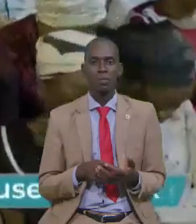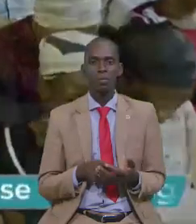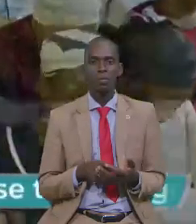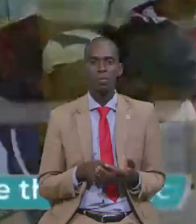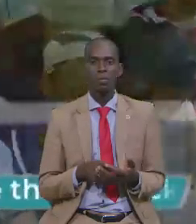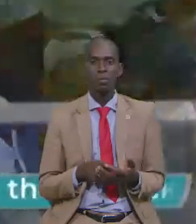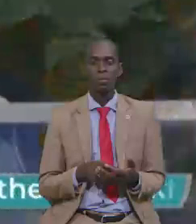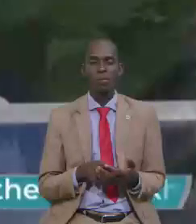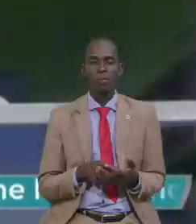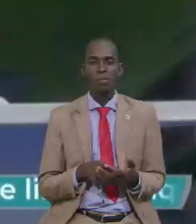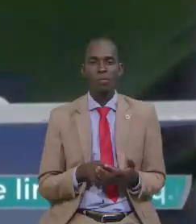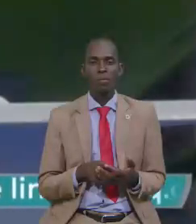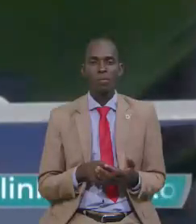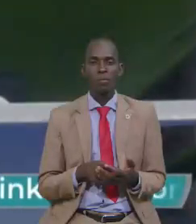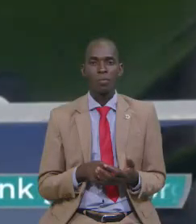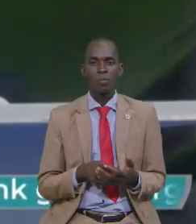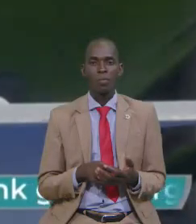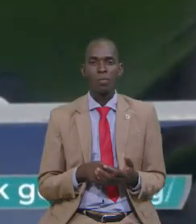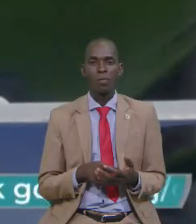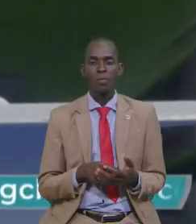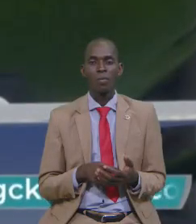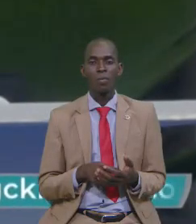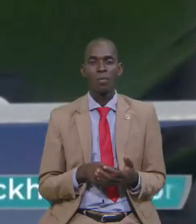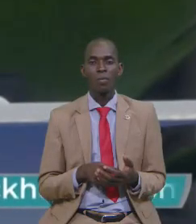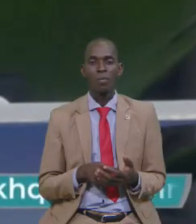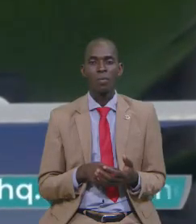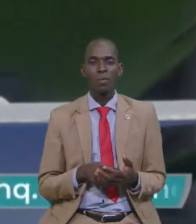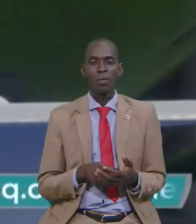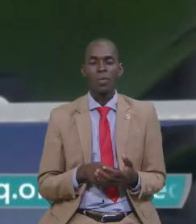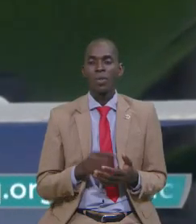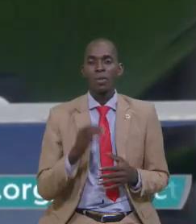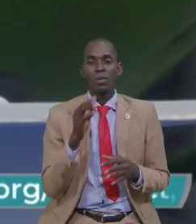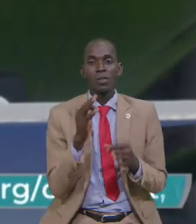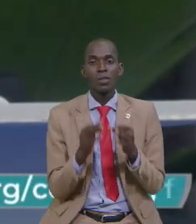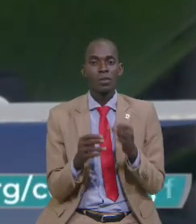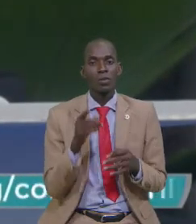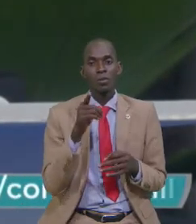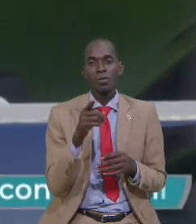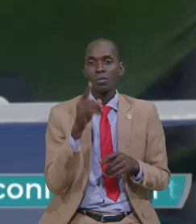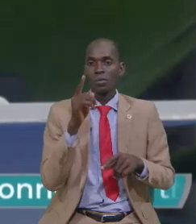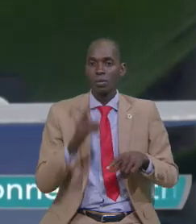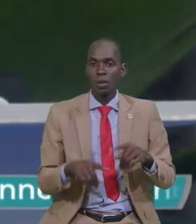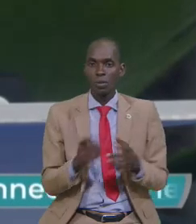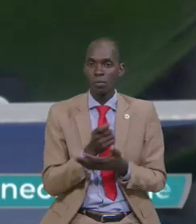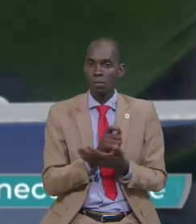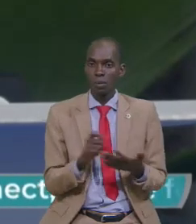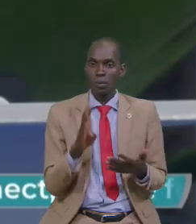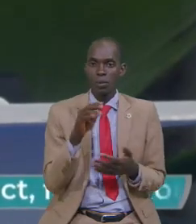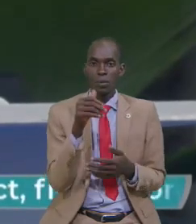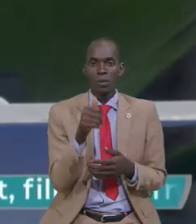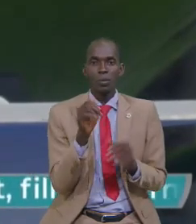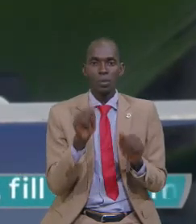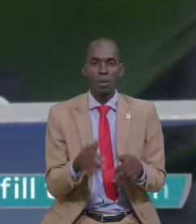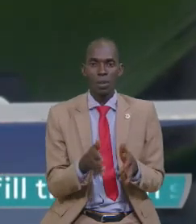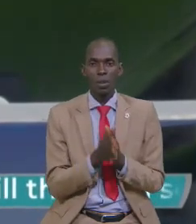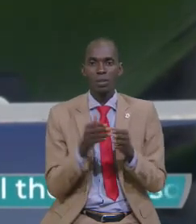Okay, thank you. Those at the far back, if you have finished there, can you raise your flag? At